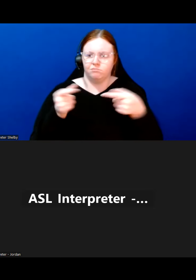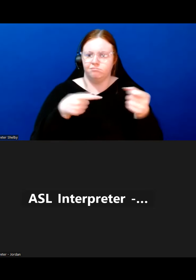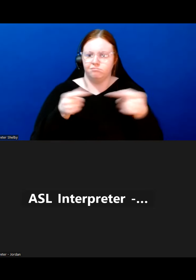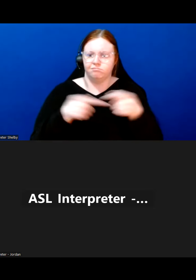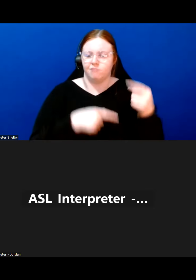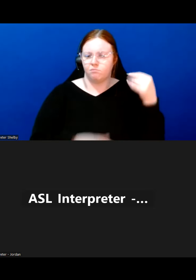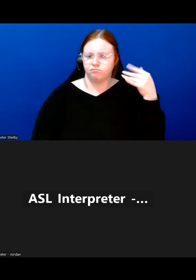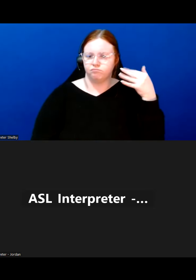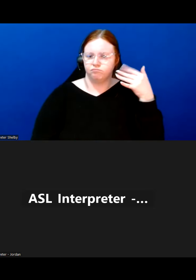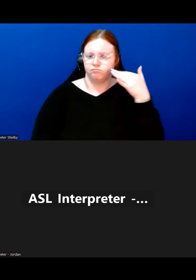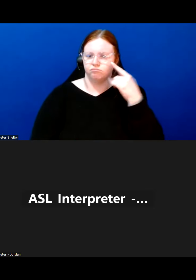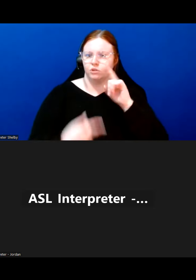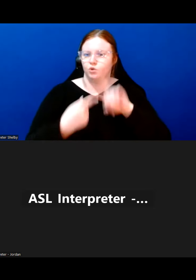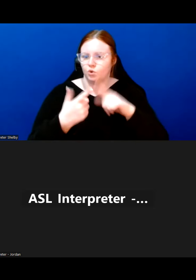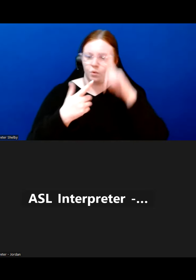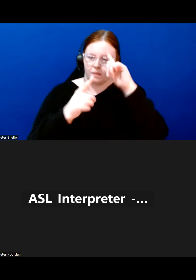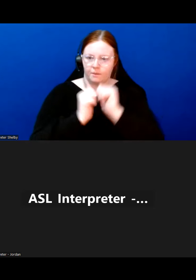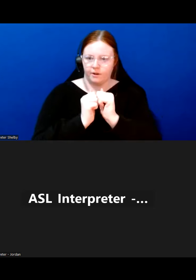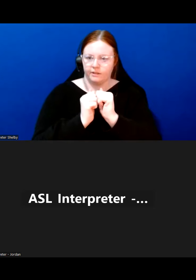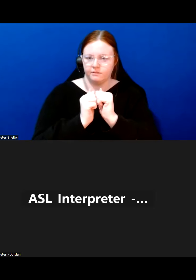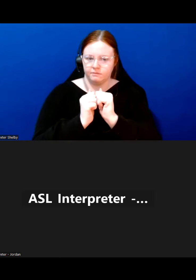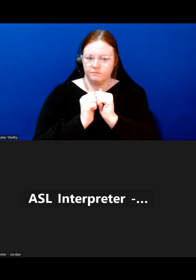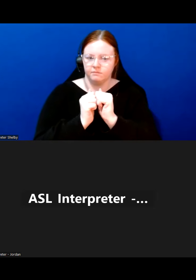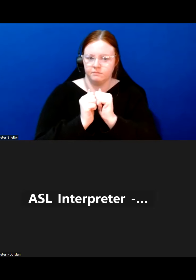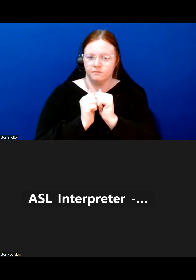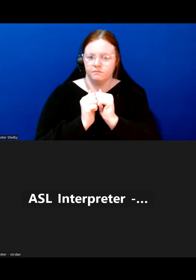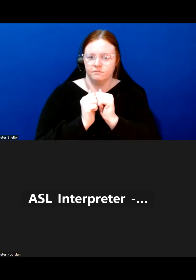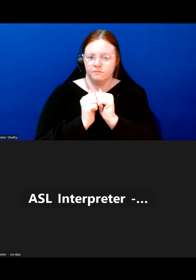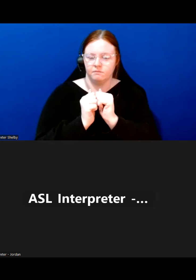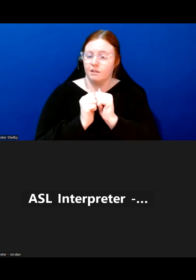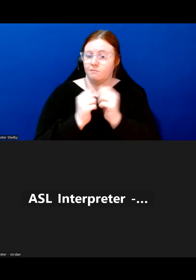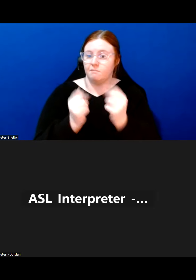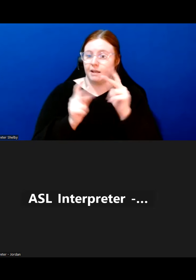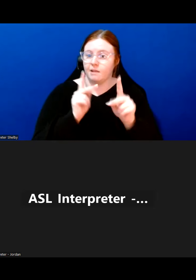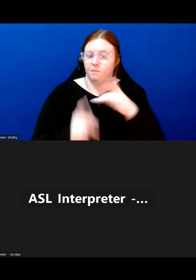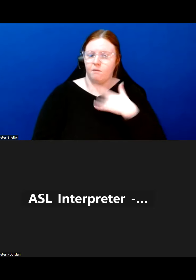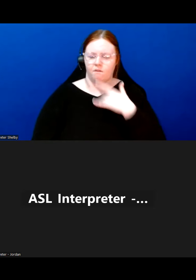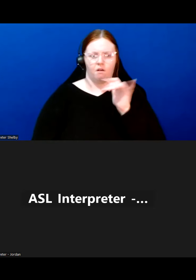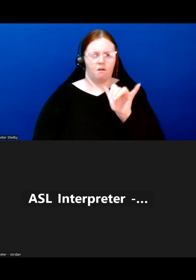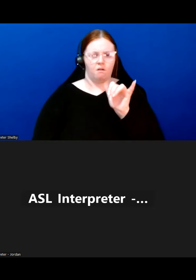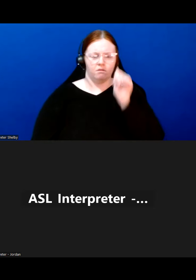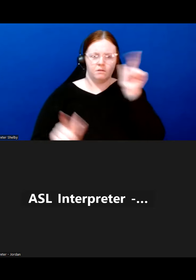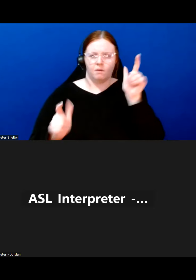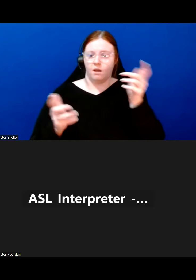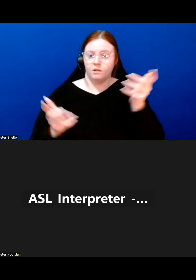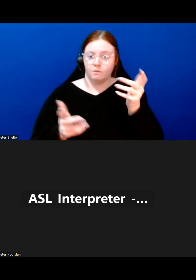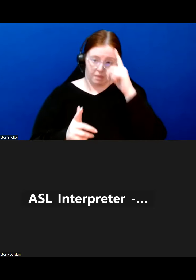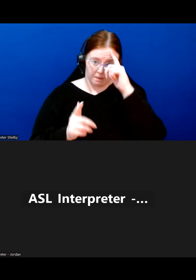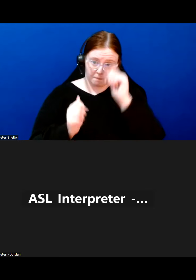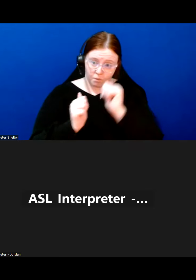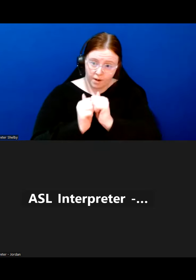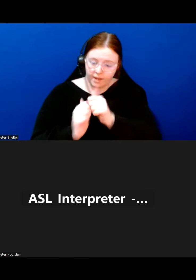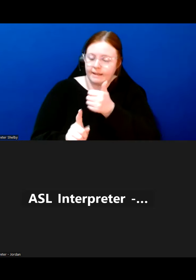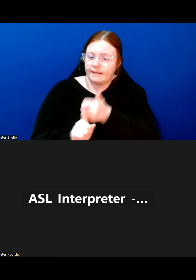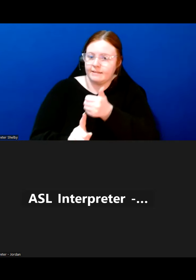your brain. And this is the part that a lot of people are surprised by. It's the brain that's actually